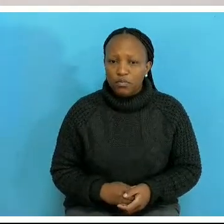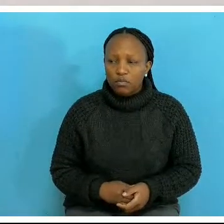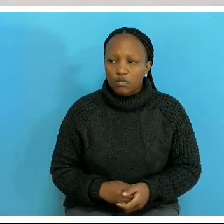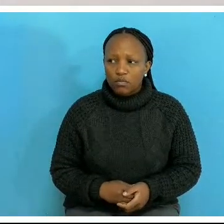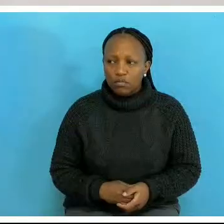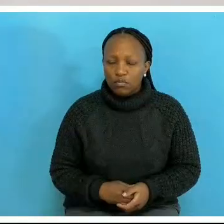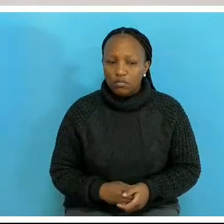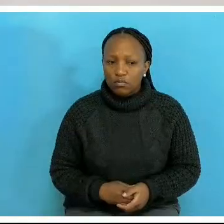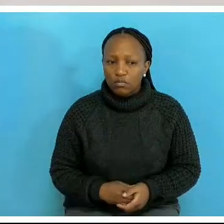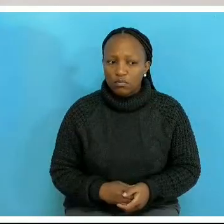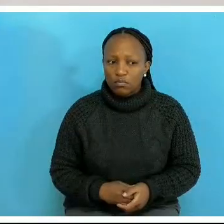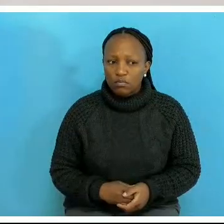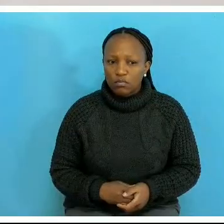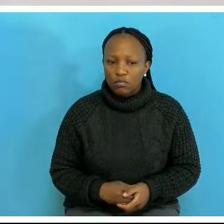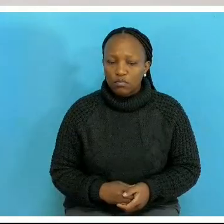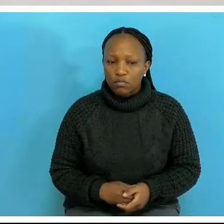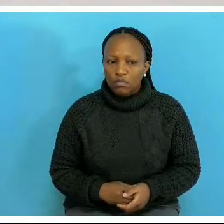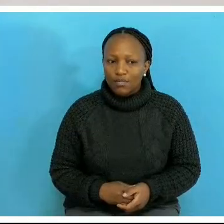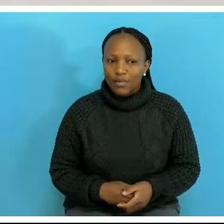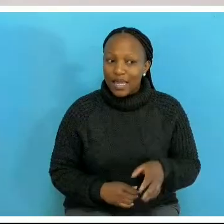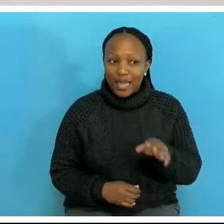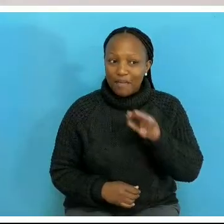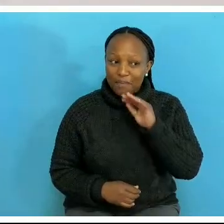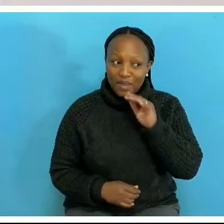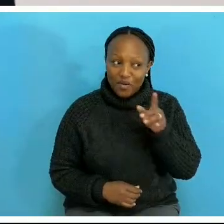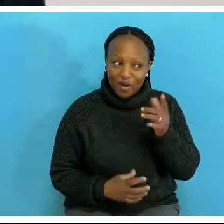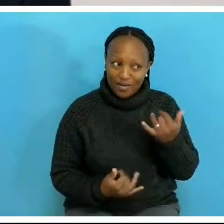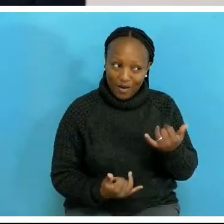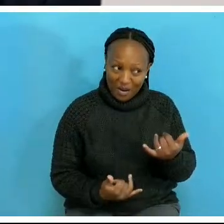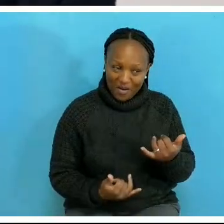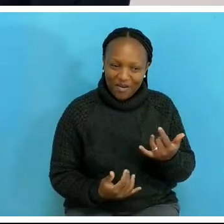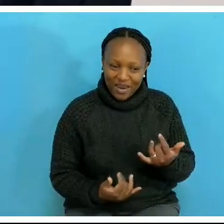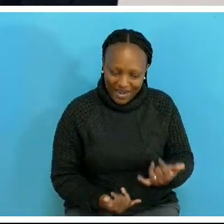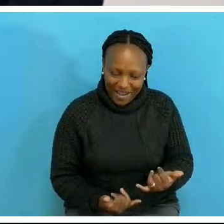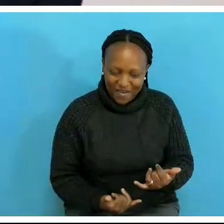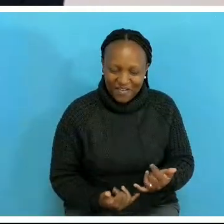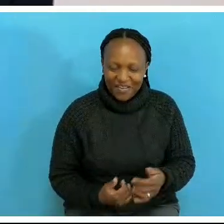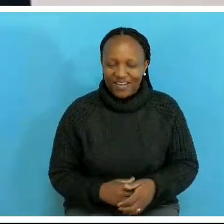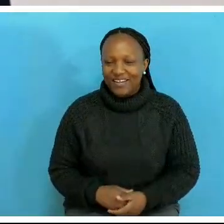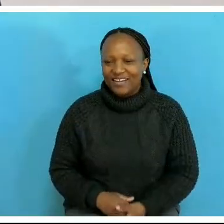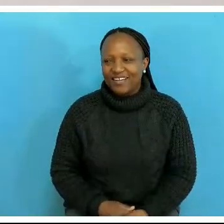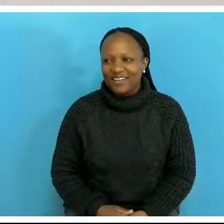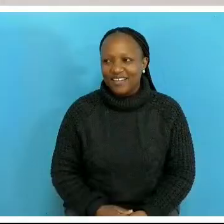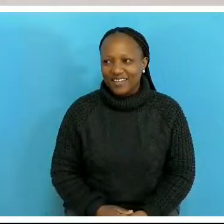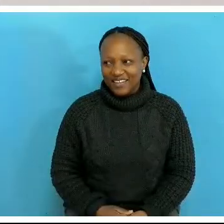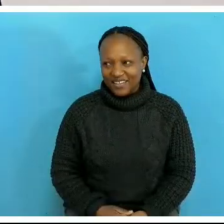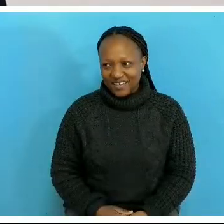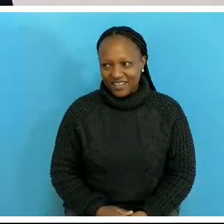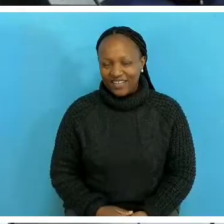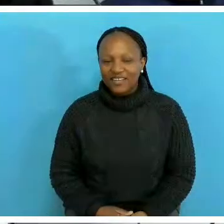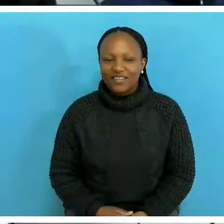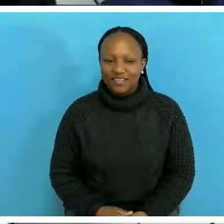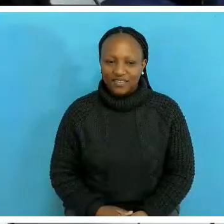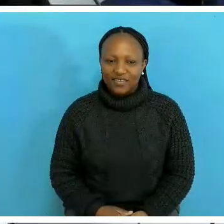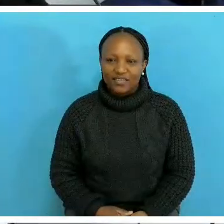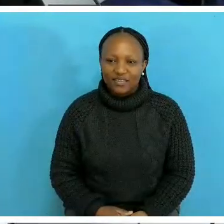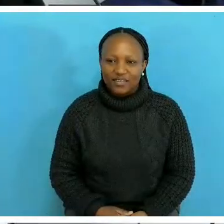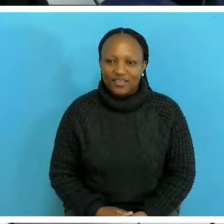now. not now. Okay. Yes, we have heard you. We will do that.